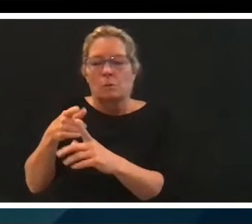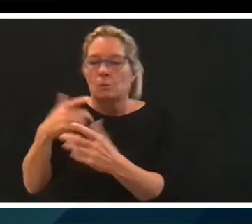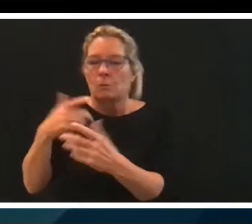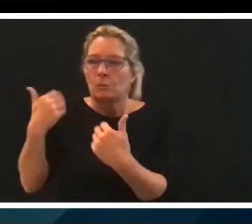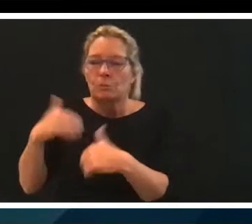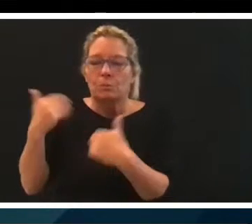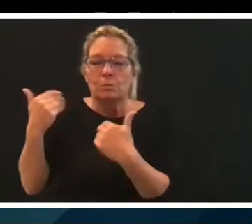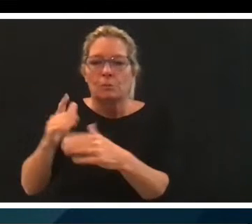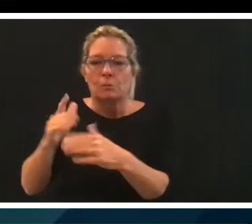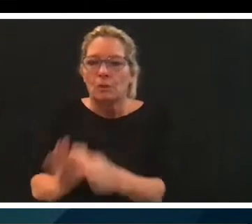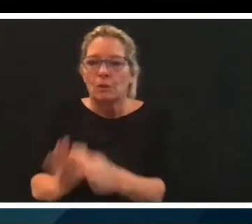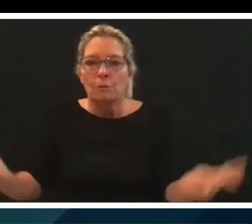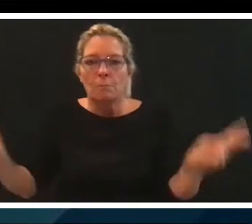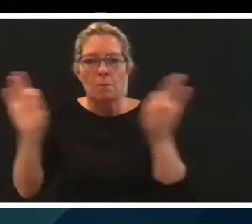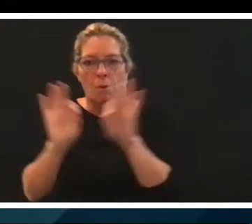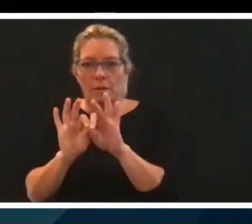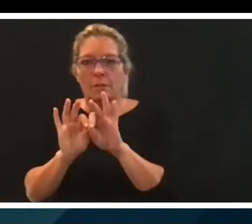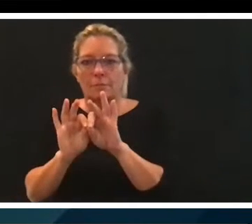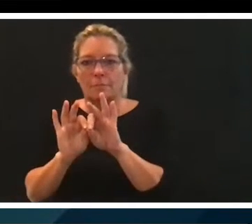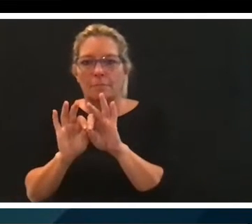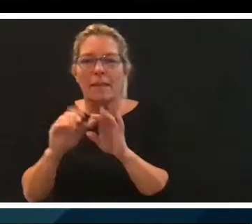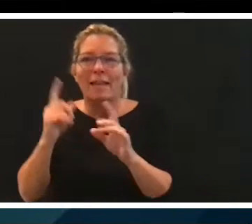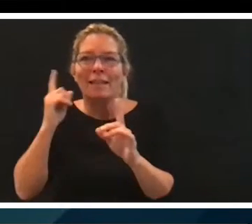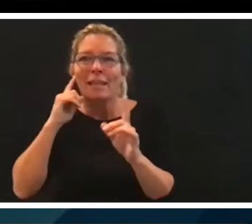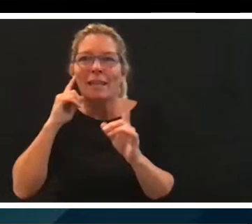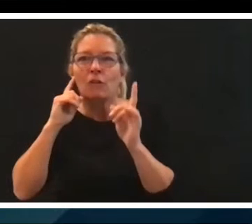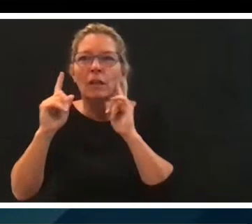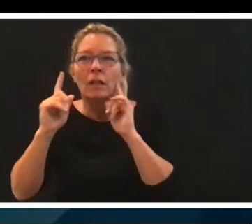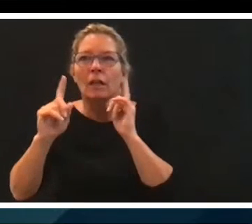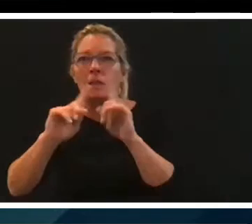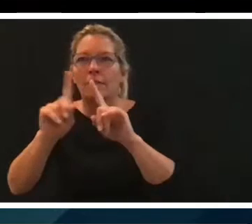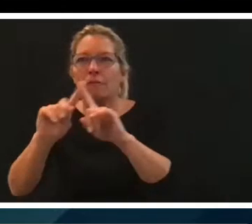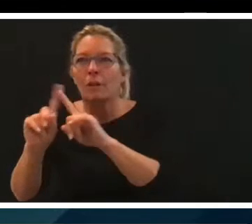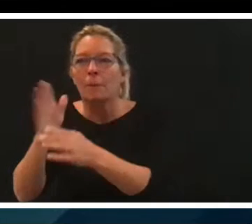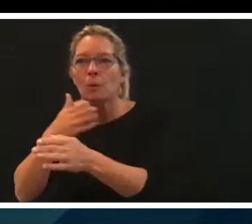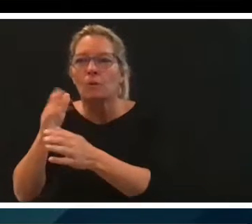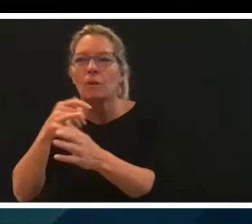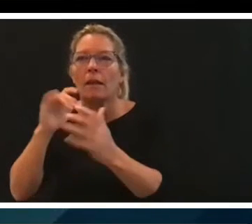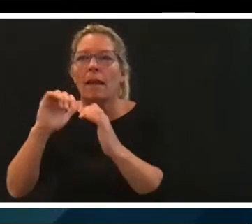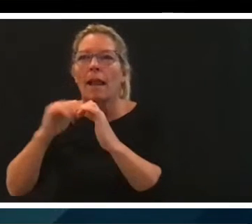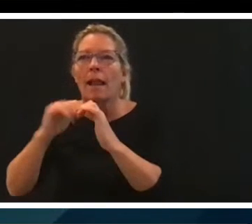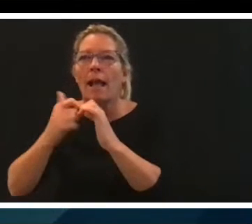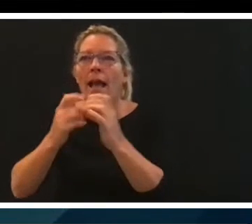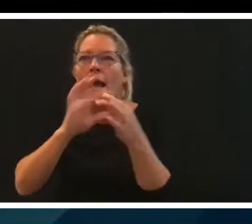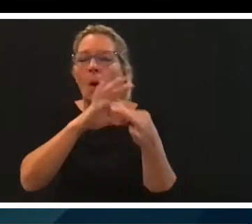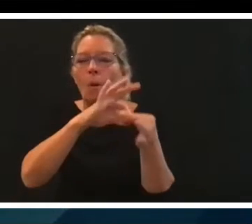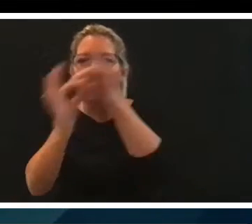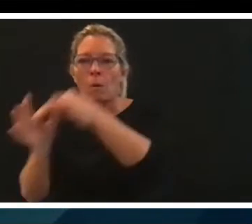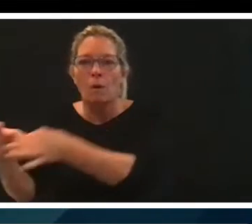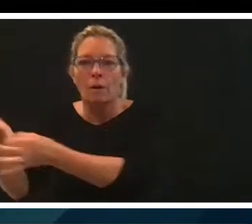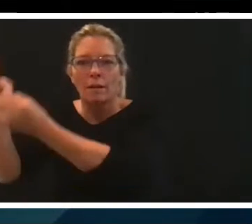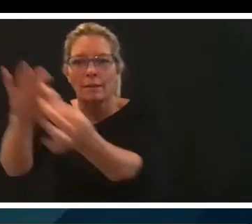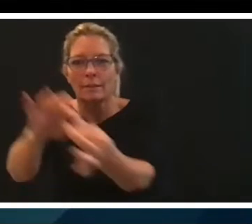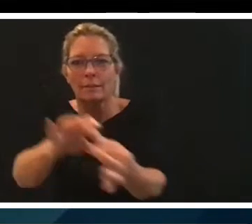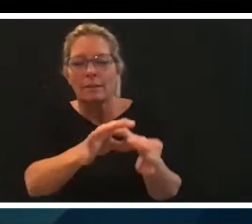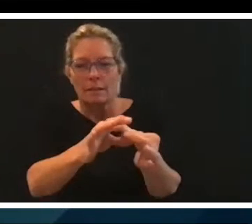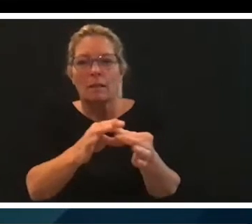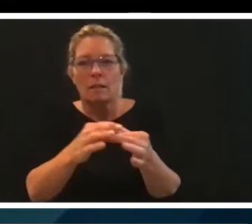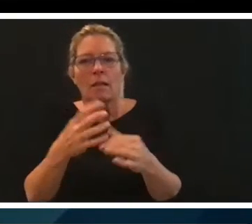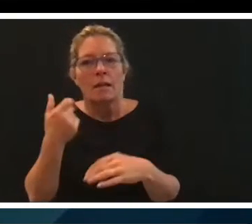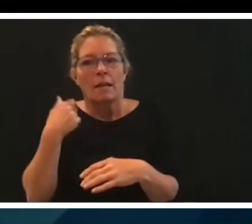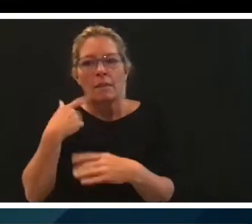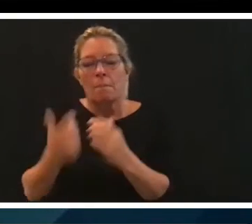this music and how it all connected and how it all the most modern thing you heard, you